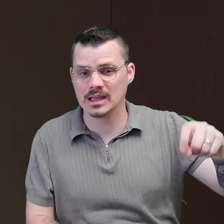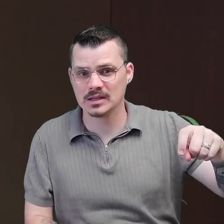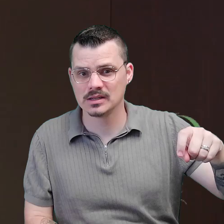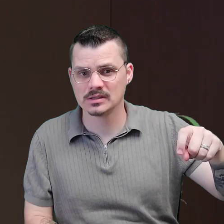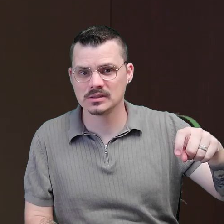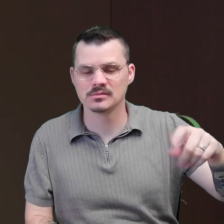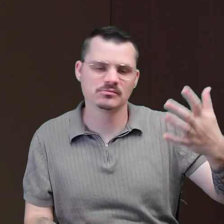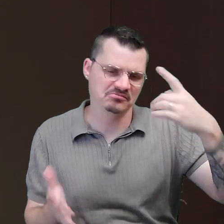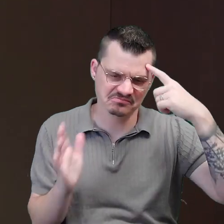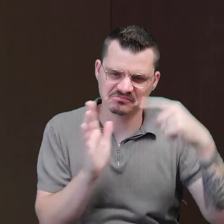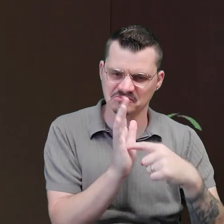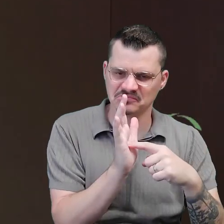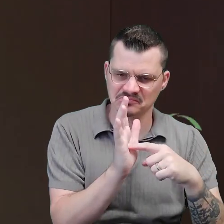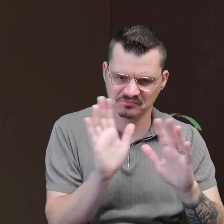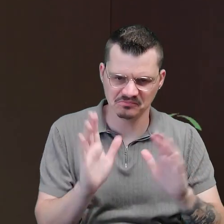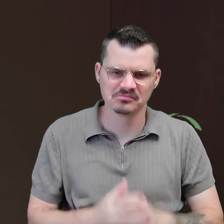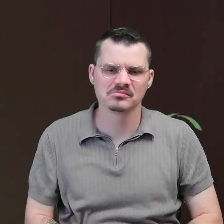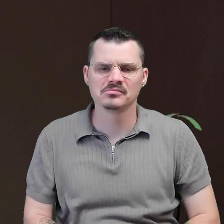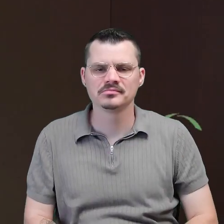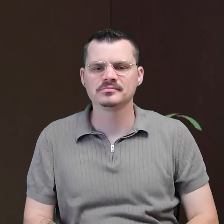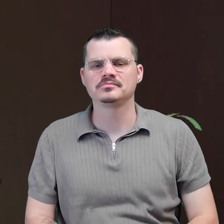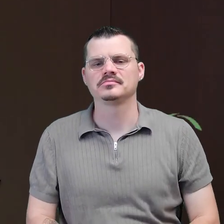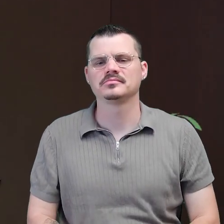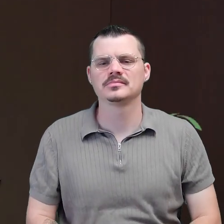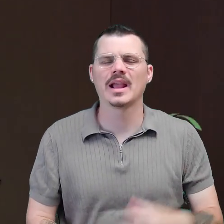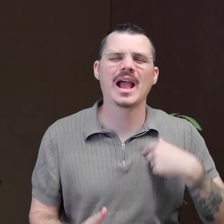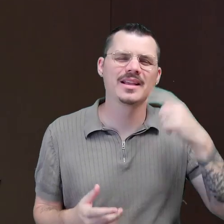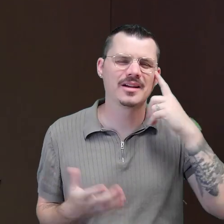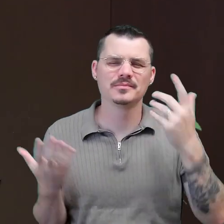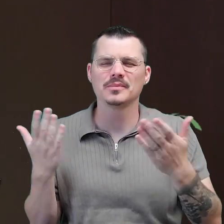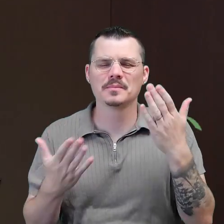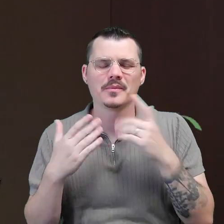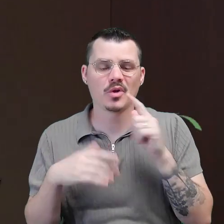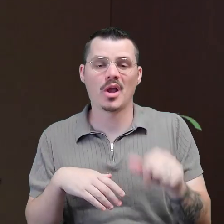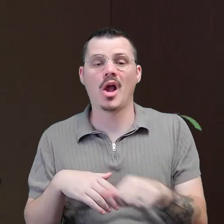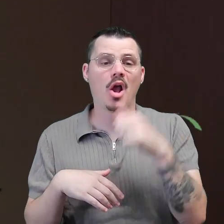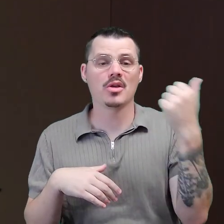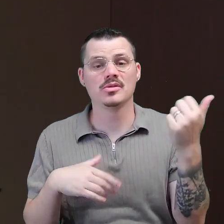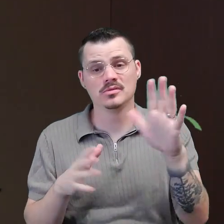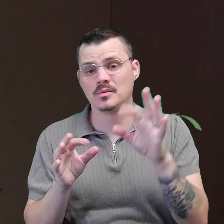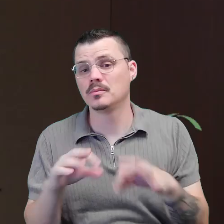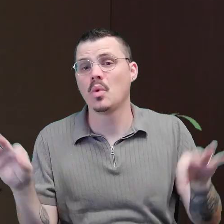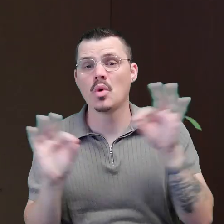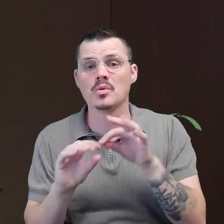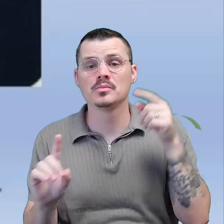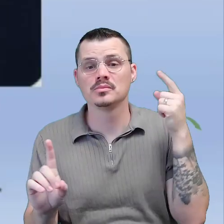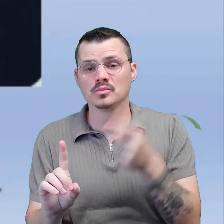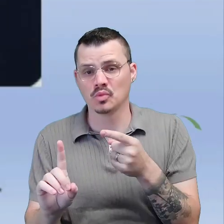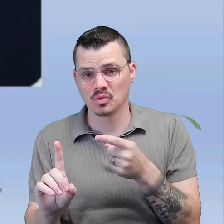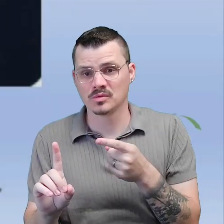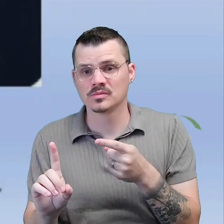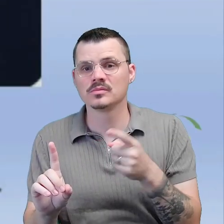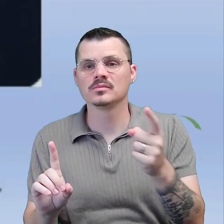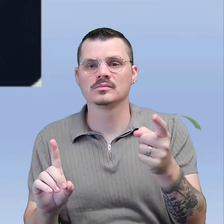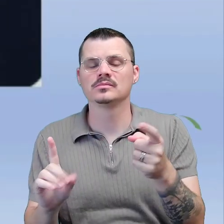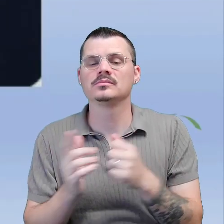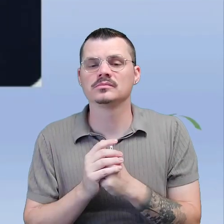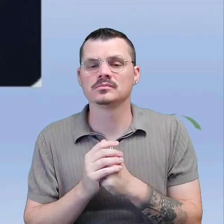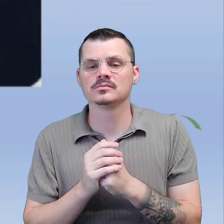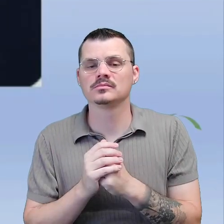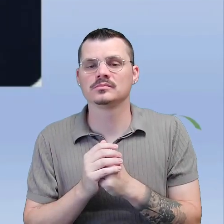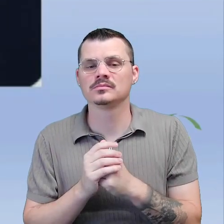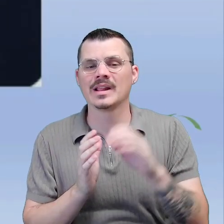needs, for example. And I think probably the other very, very important point, in the immortal words of